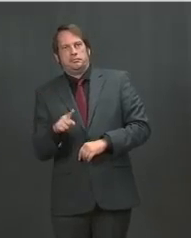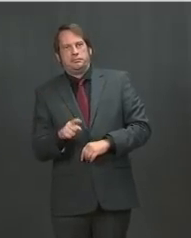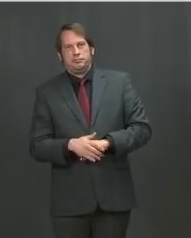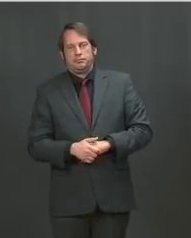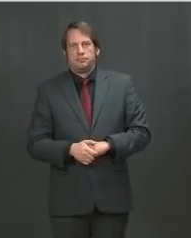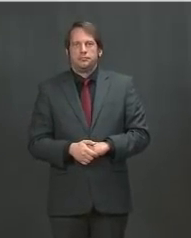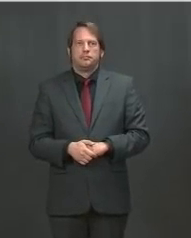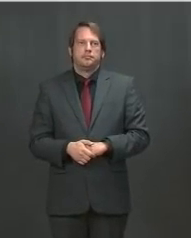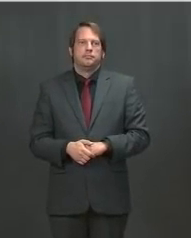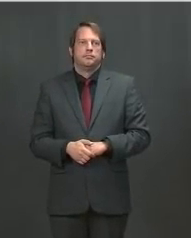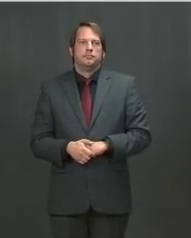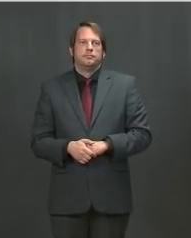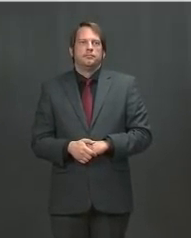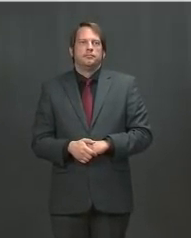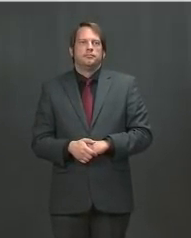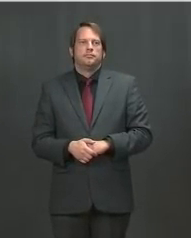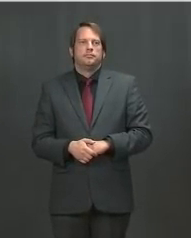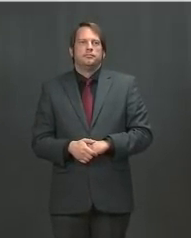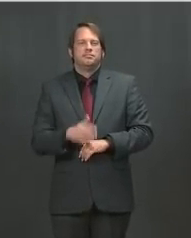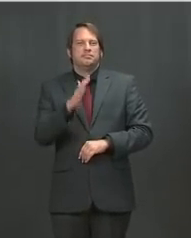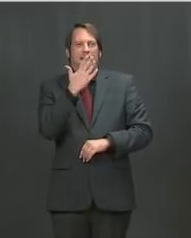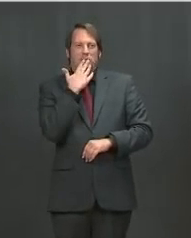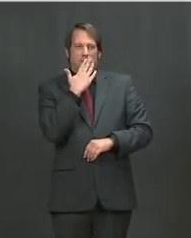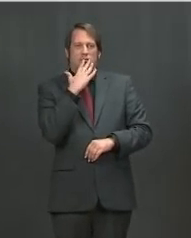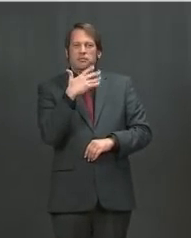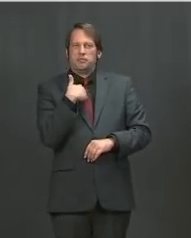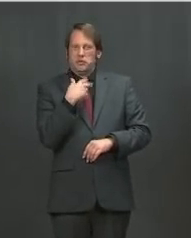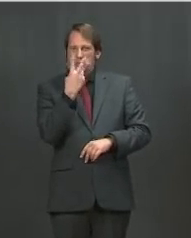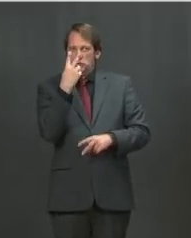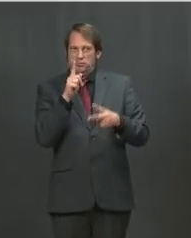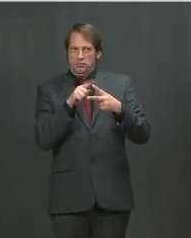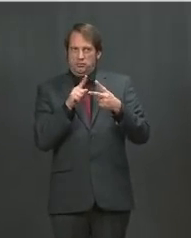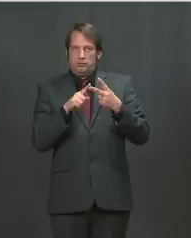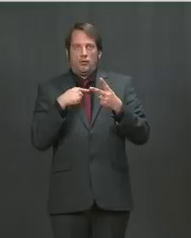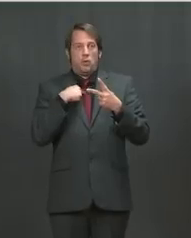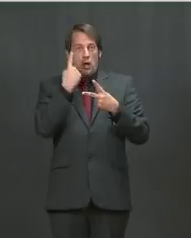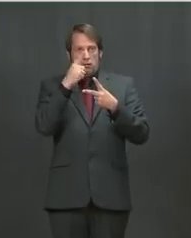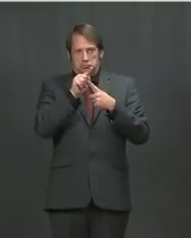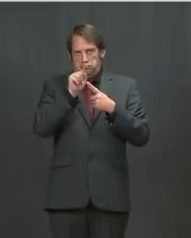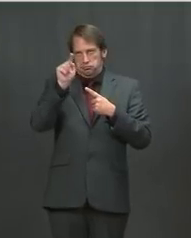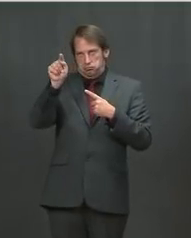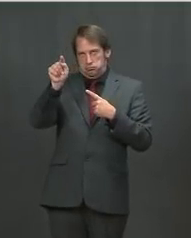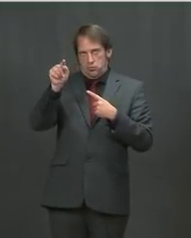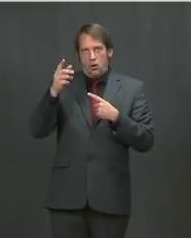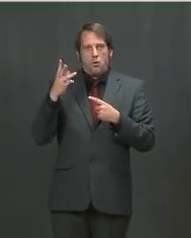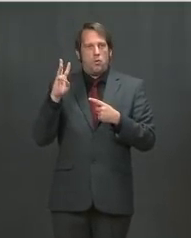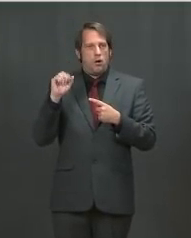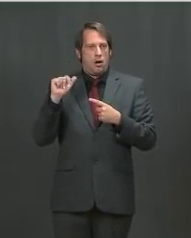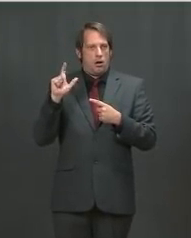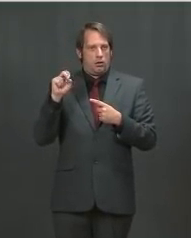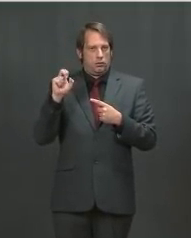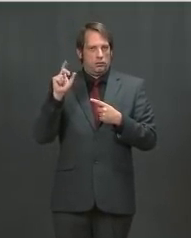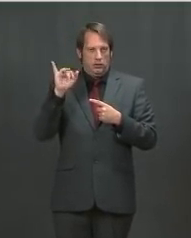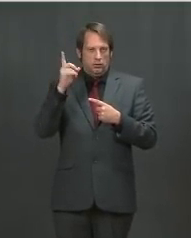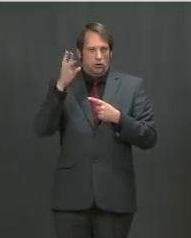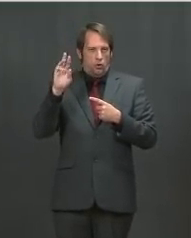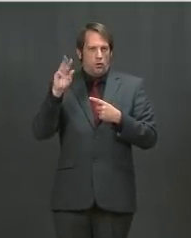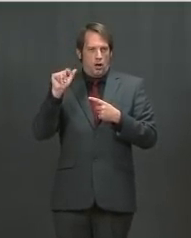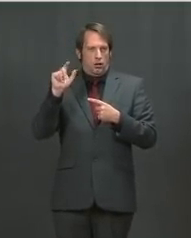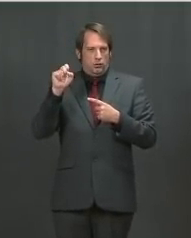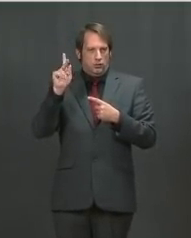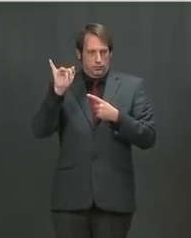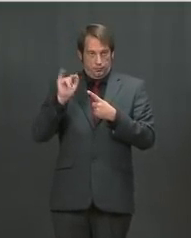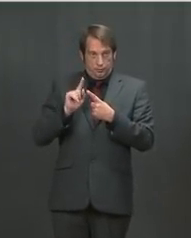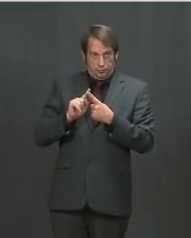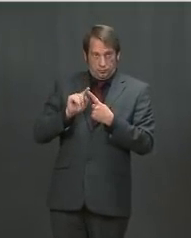Thank you very much. I have two questions. One for you, Dr. Walensky, just to follow up on something you just said. I think you said that the UK variant is